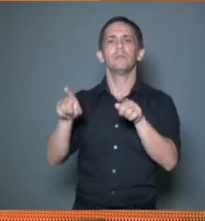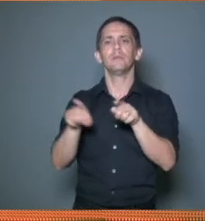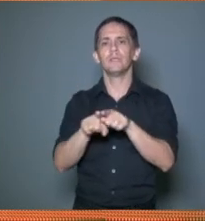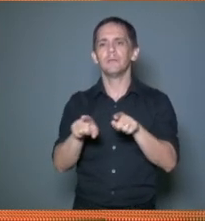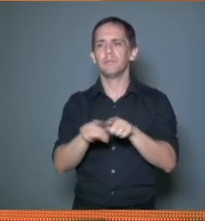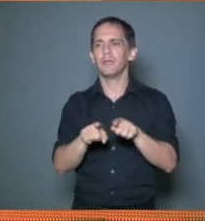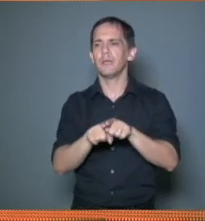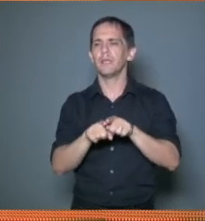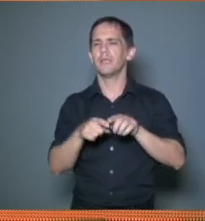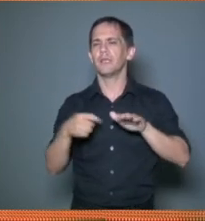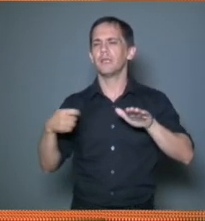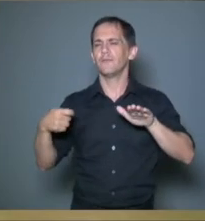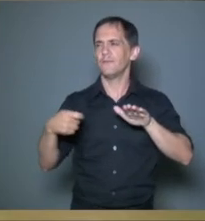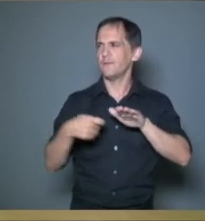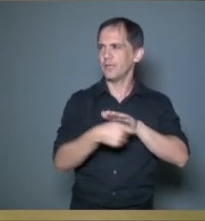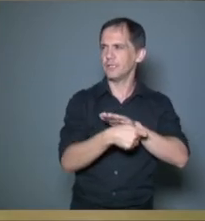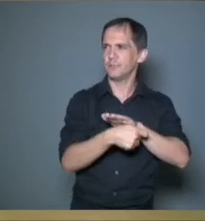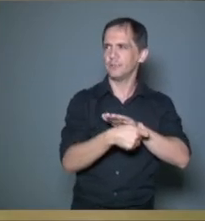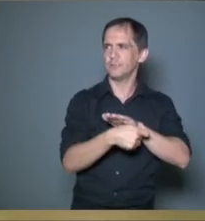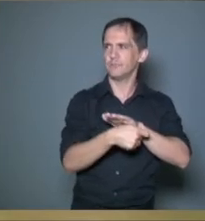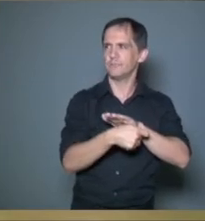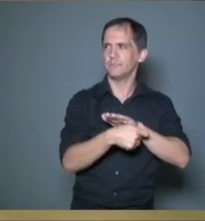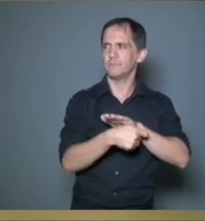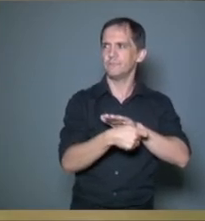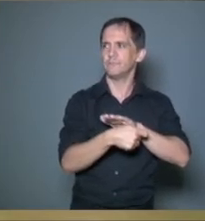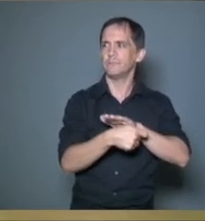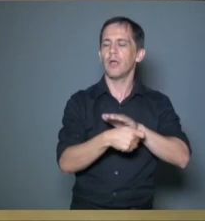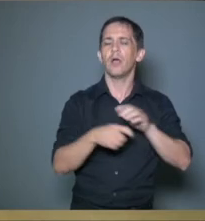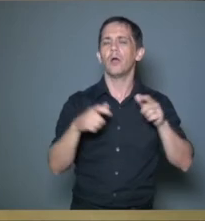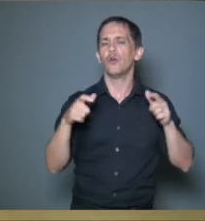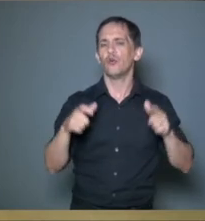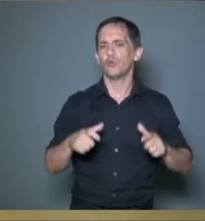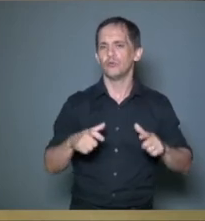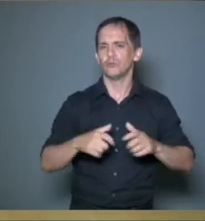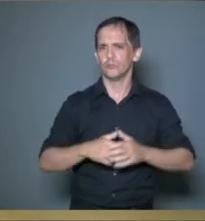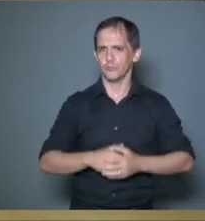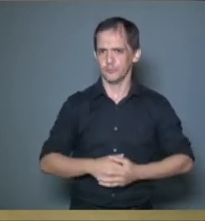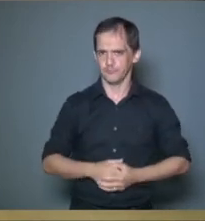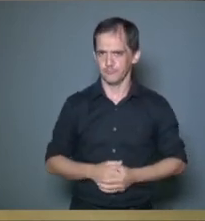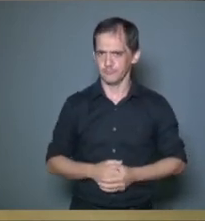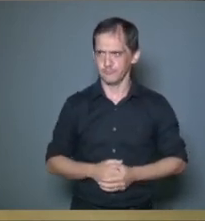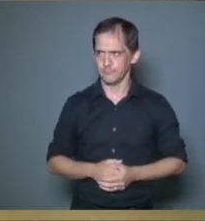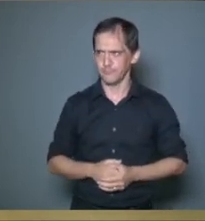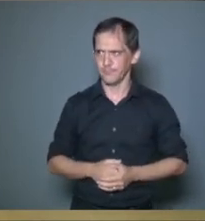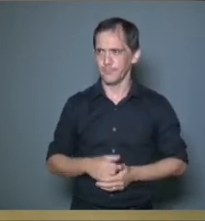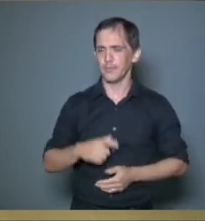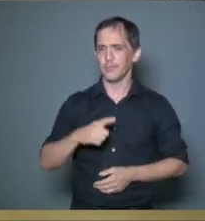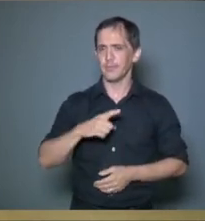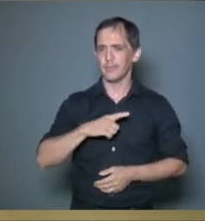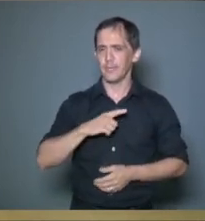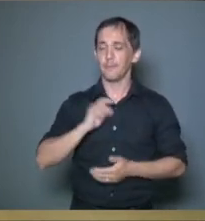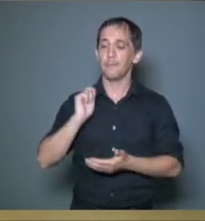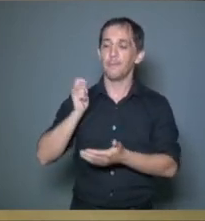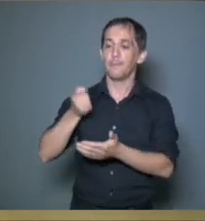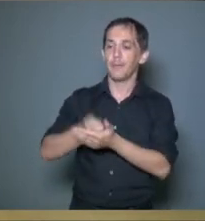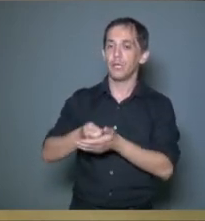is cash, where will you invest? Thank you for your question. Well, traditionally,